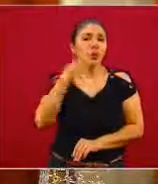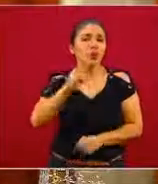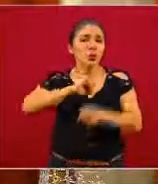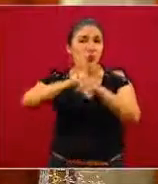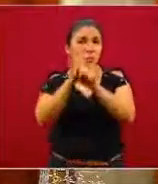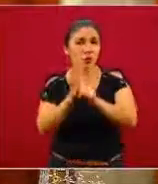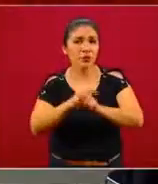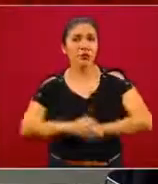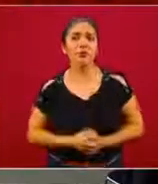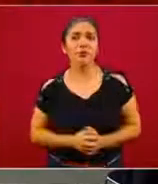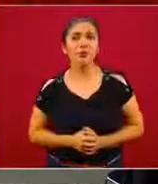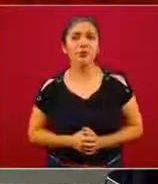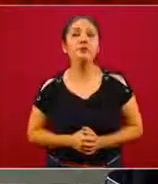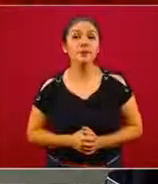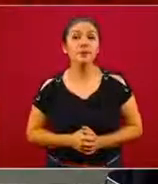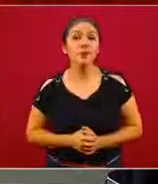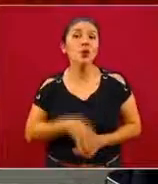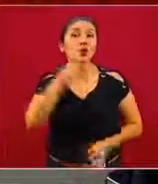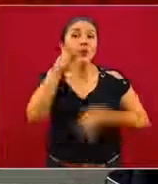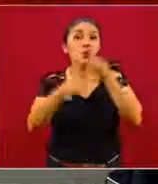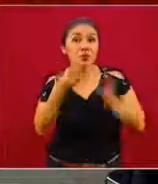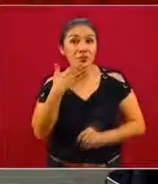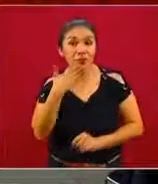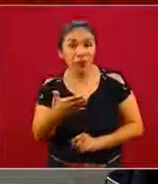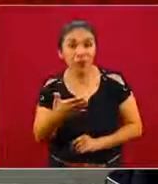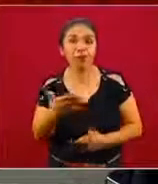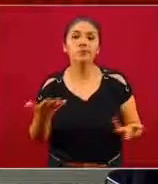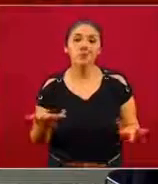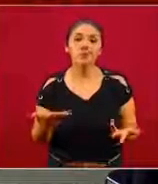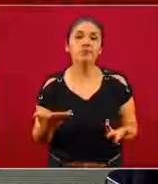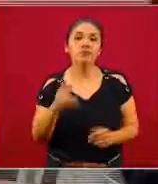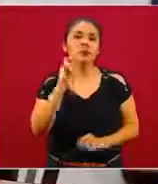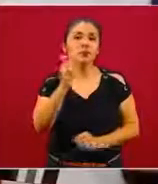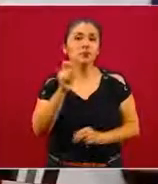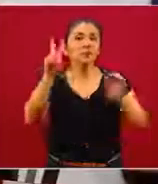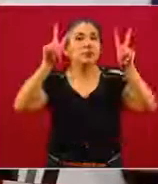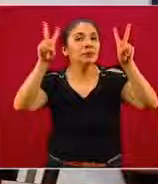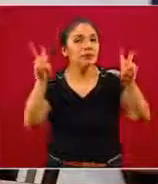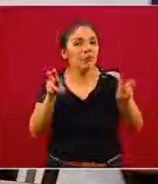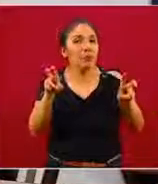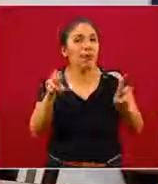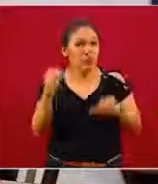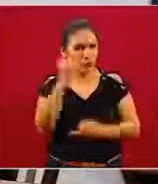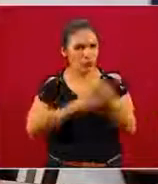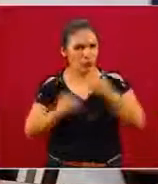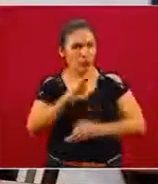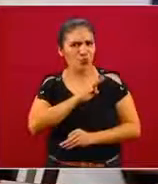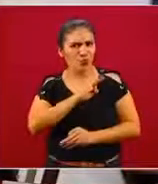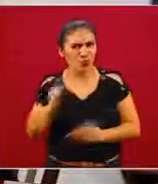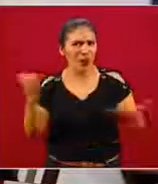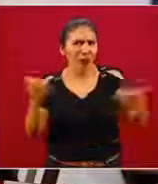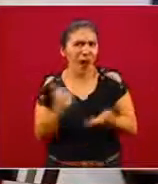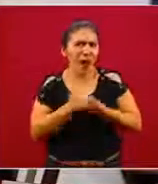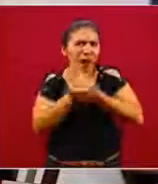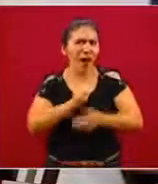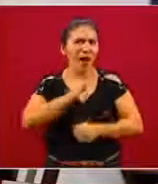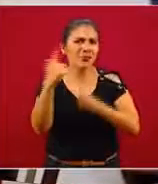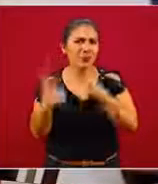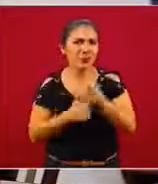nutrition can increase risks of COVID-19. So this is an issue in which we can all